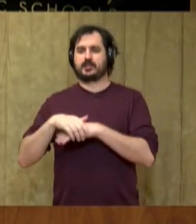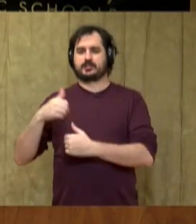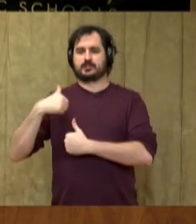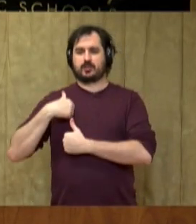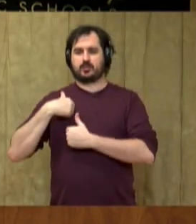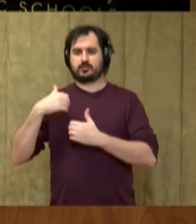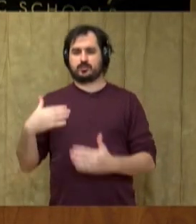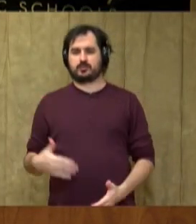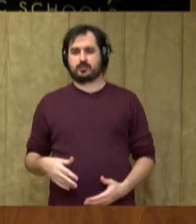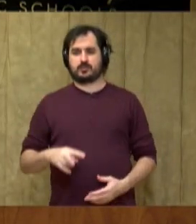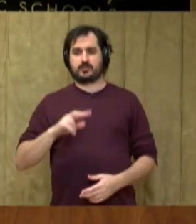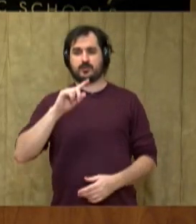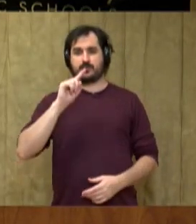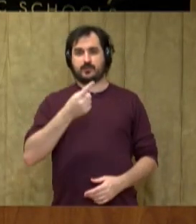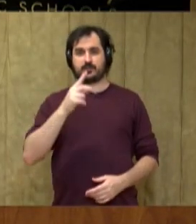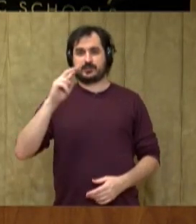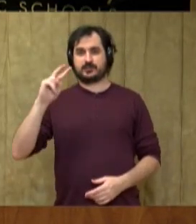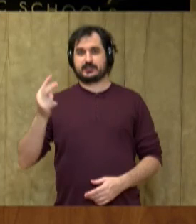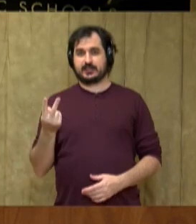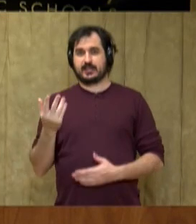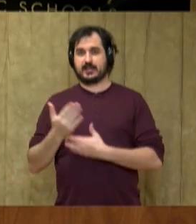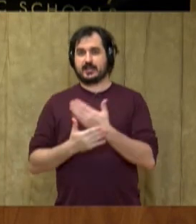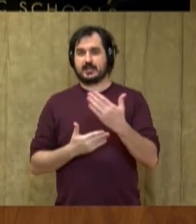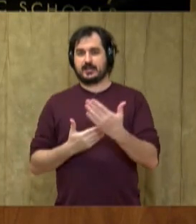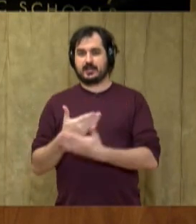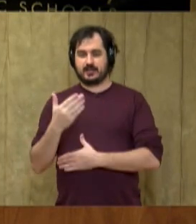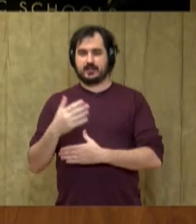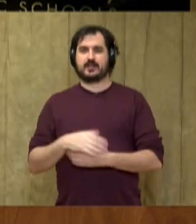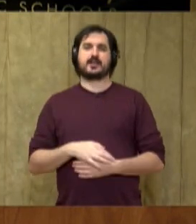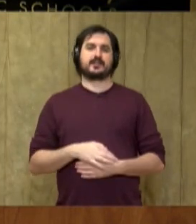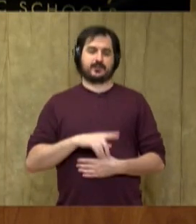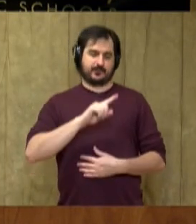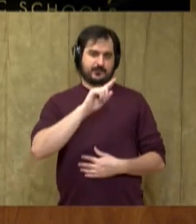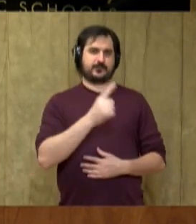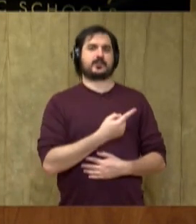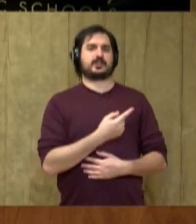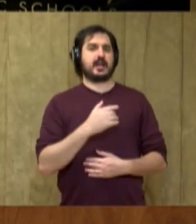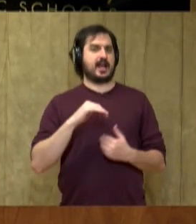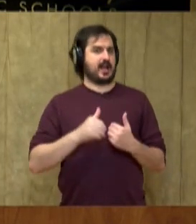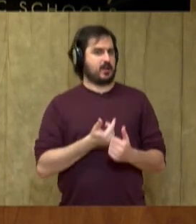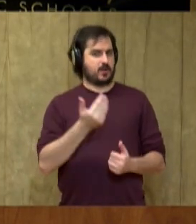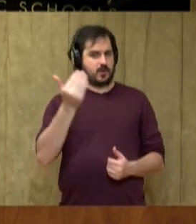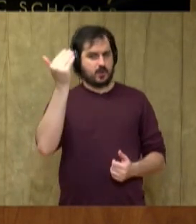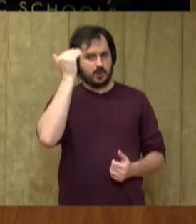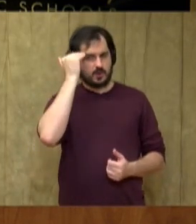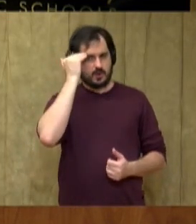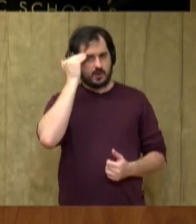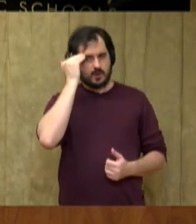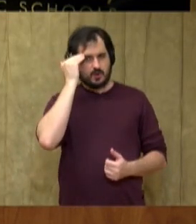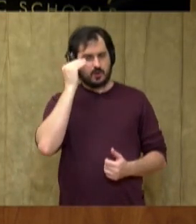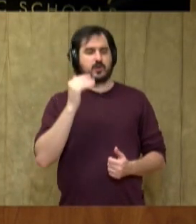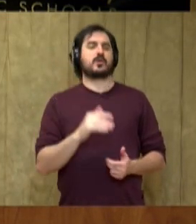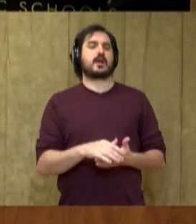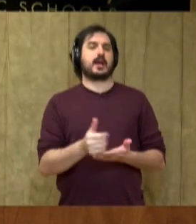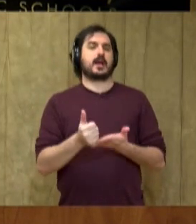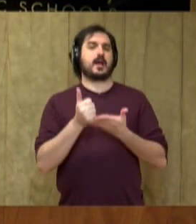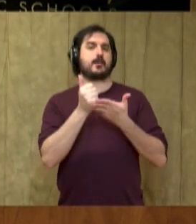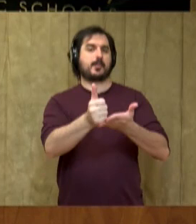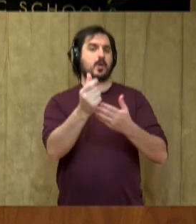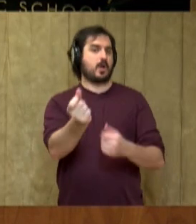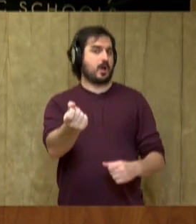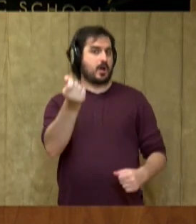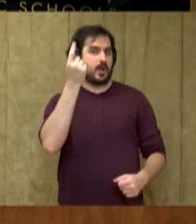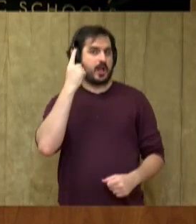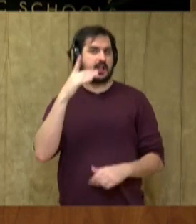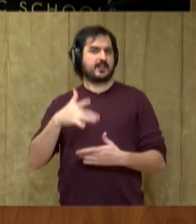First or second hand? First hand. How did you know, and how does it help you understand? It helps you understand the feelings of the British soldier